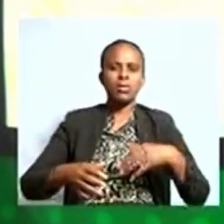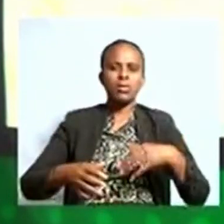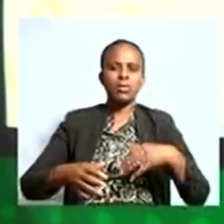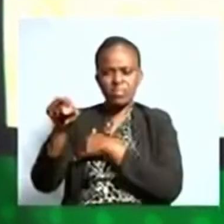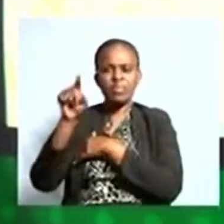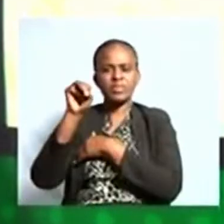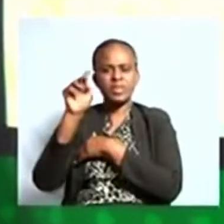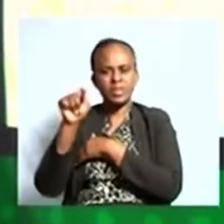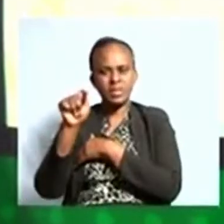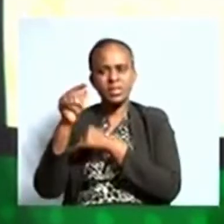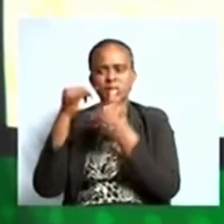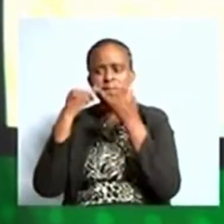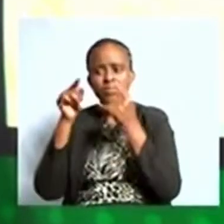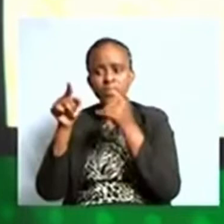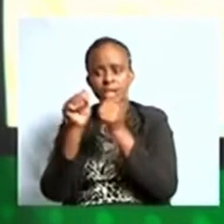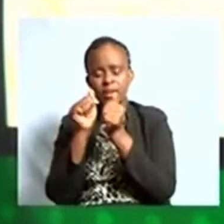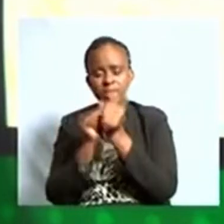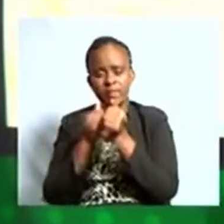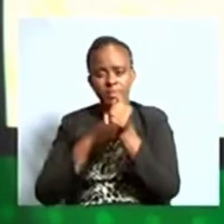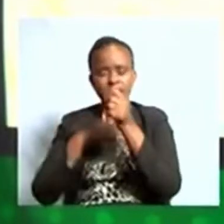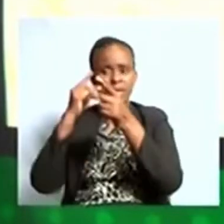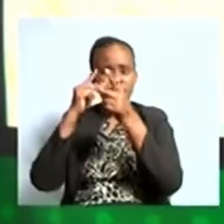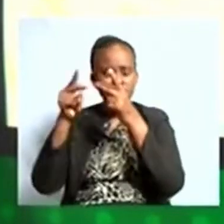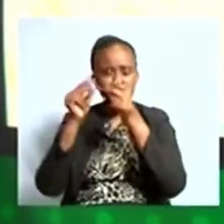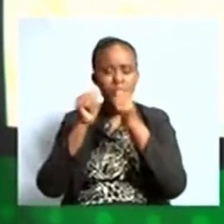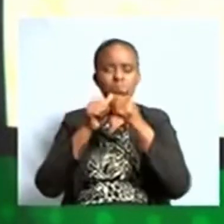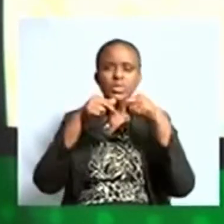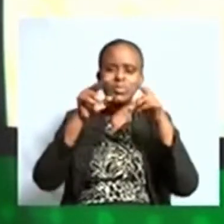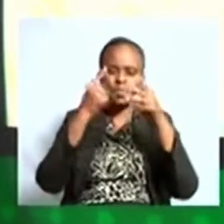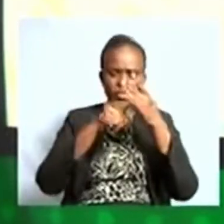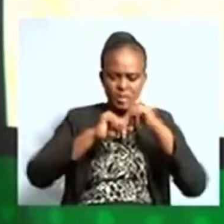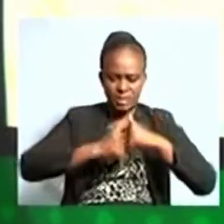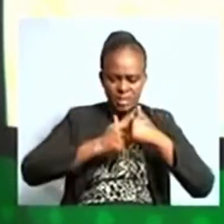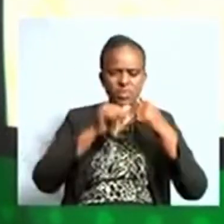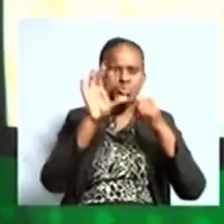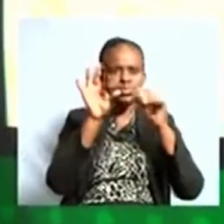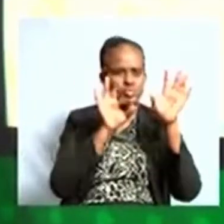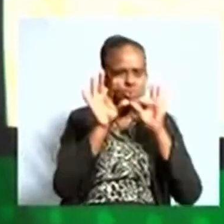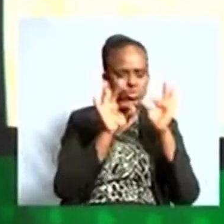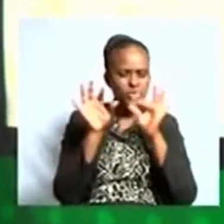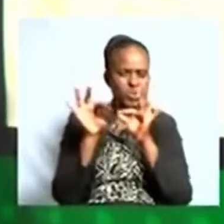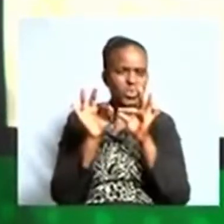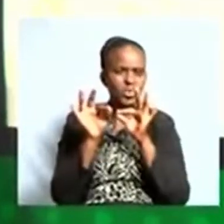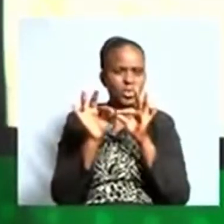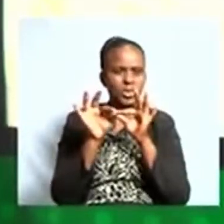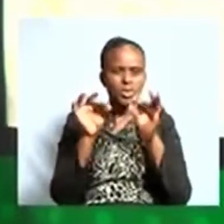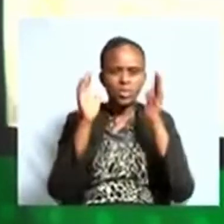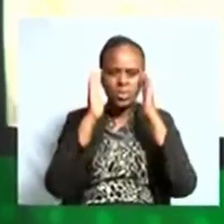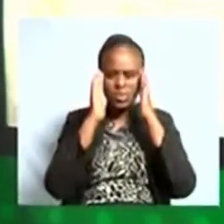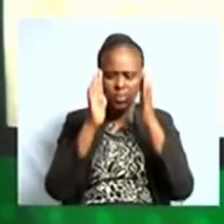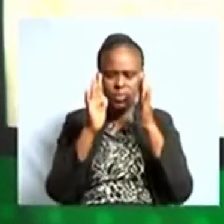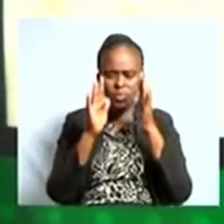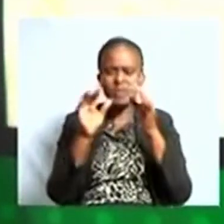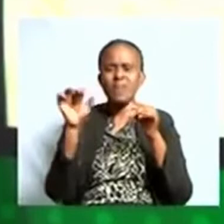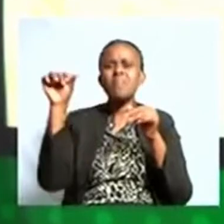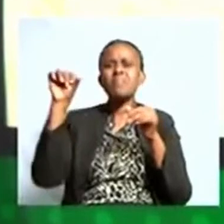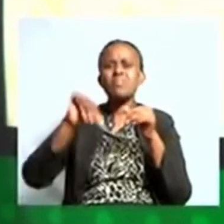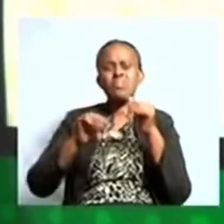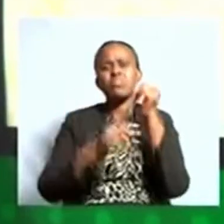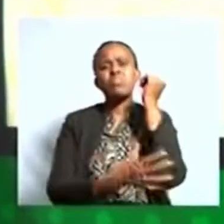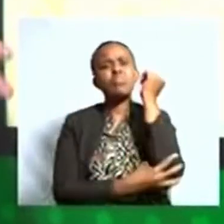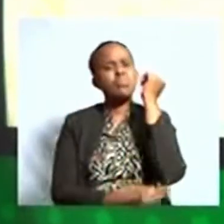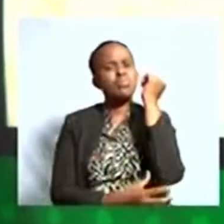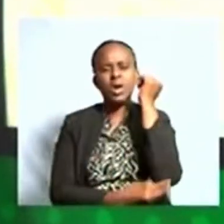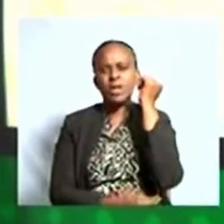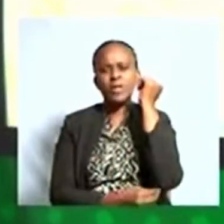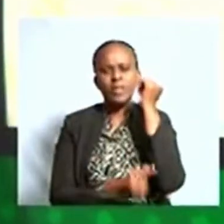to go and tell them about my vision and the roads that we wanted to select, the attendance was very, very poor. And